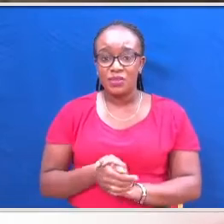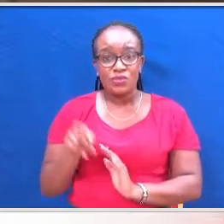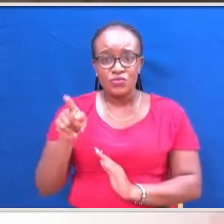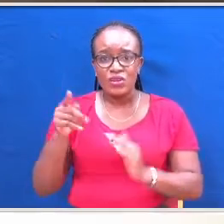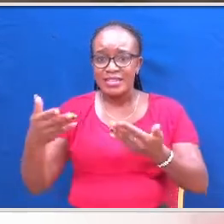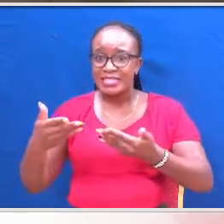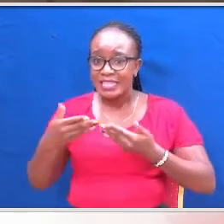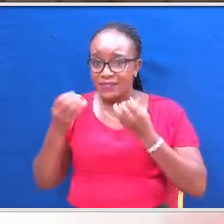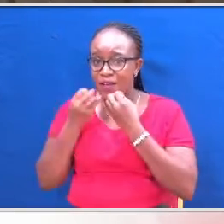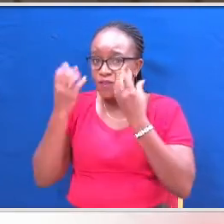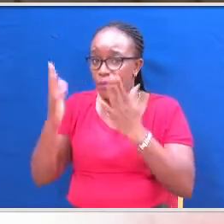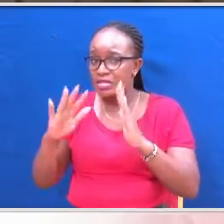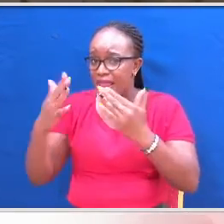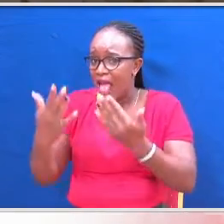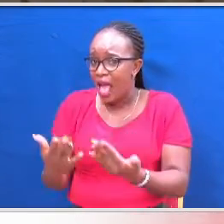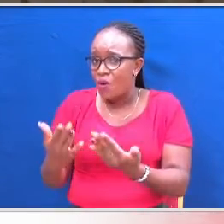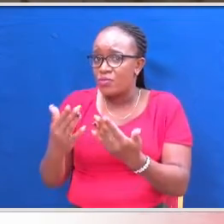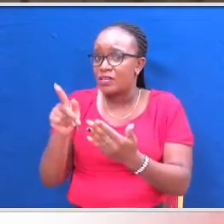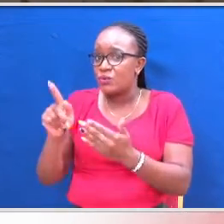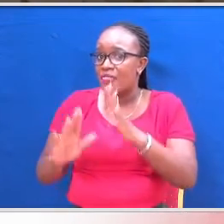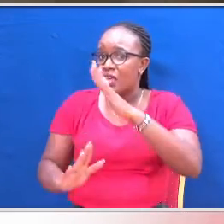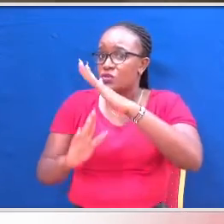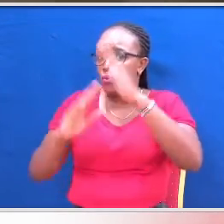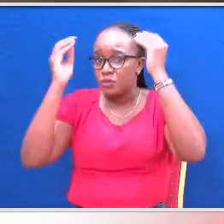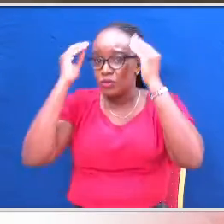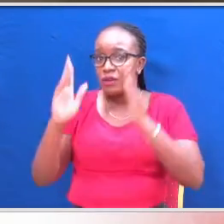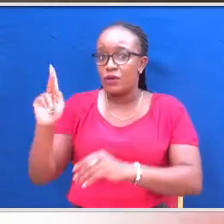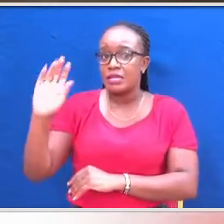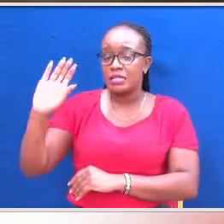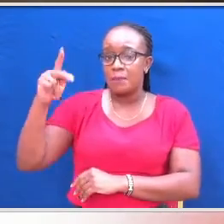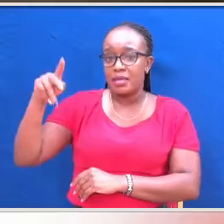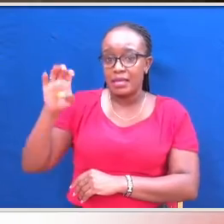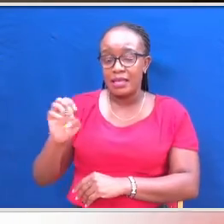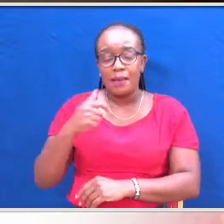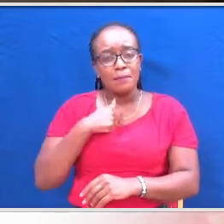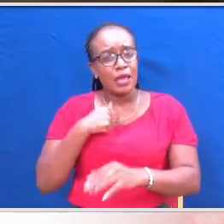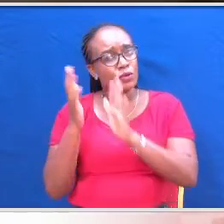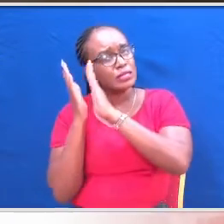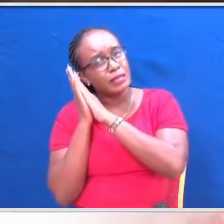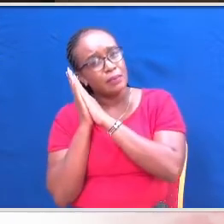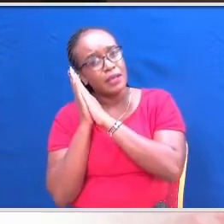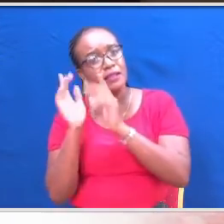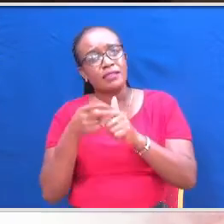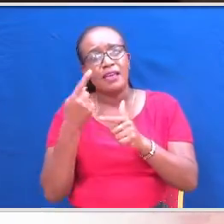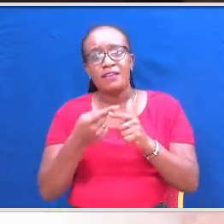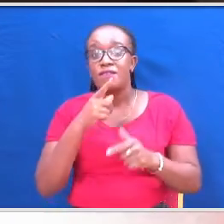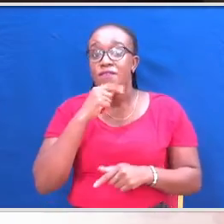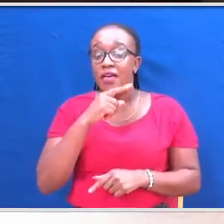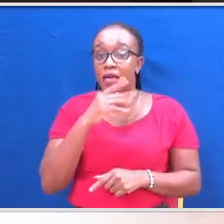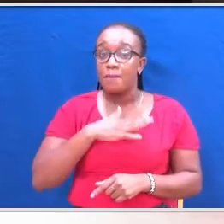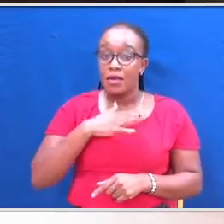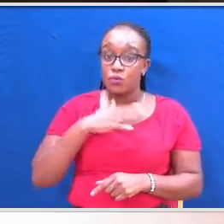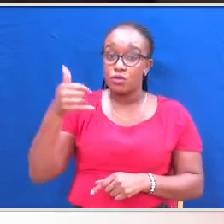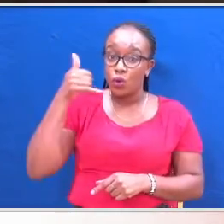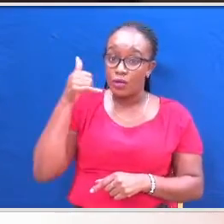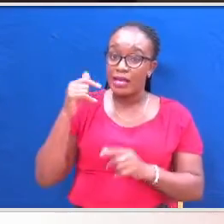the information that you are the top candidate for 2020 KCPE? I was asleep, then my father was called, then he was told that I was number